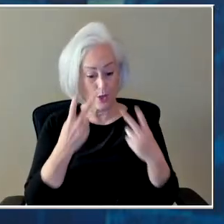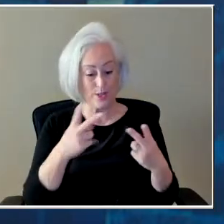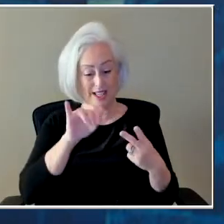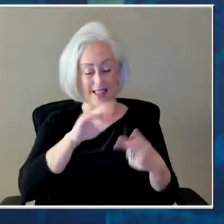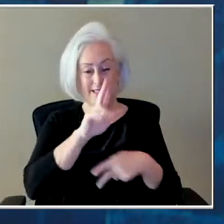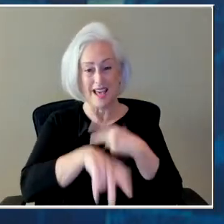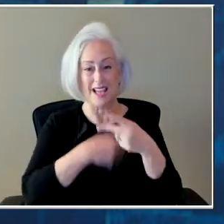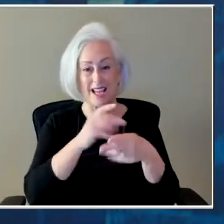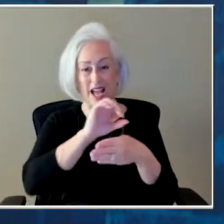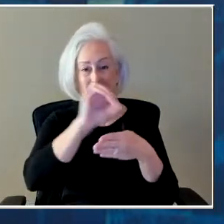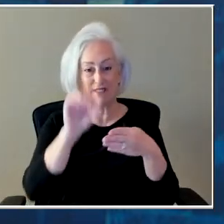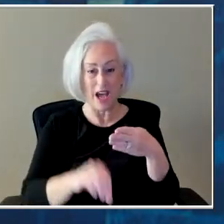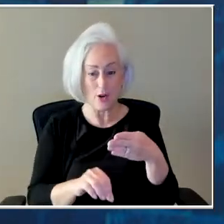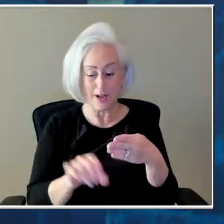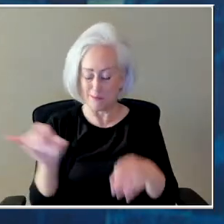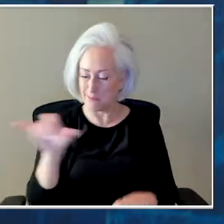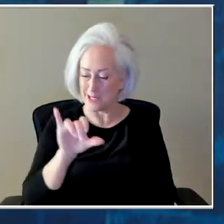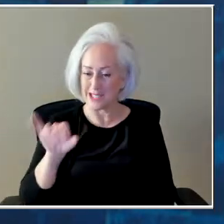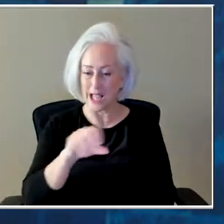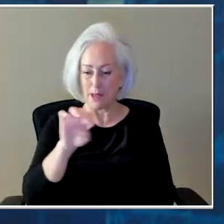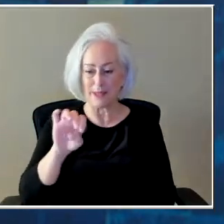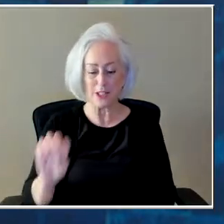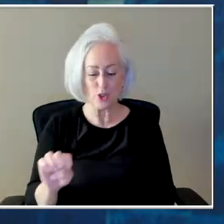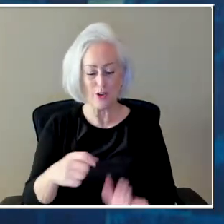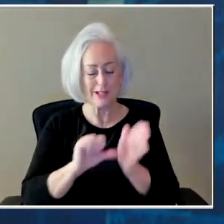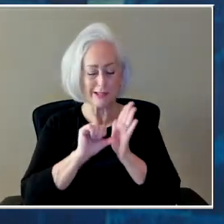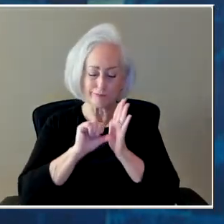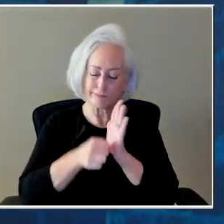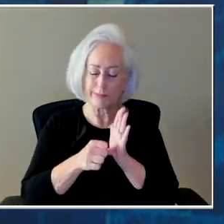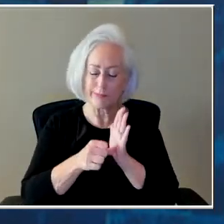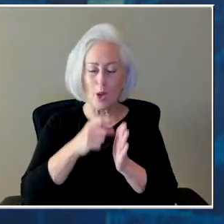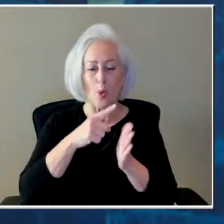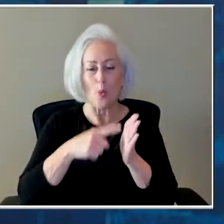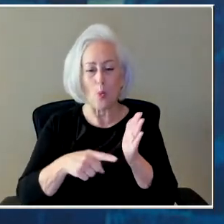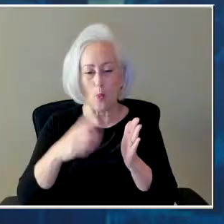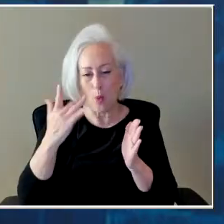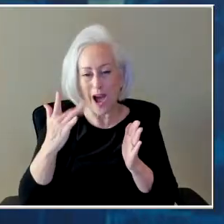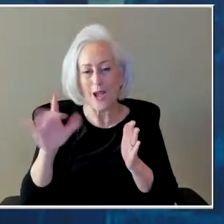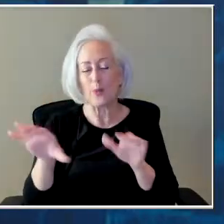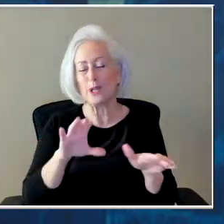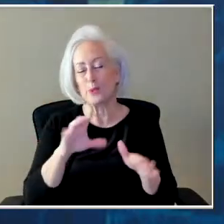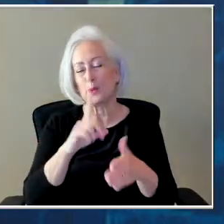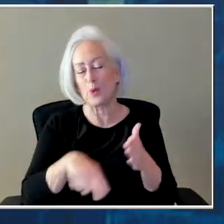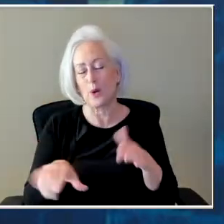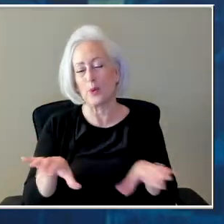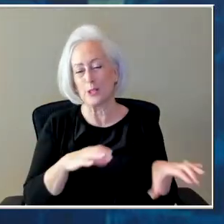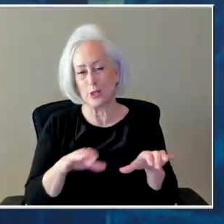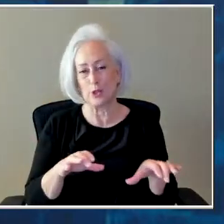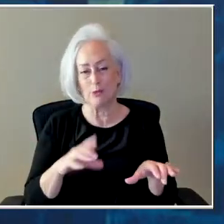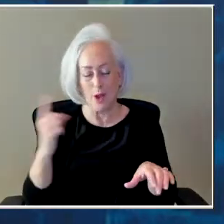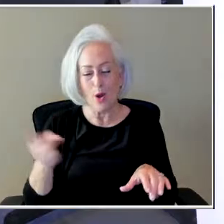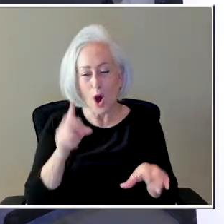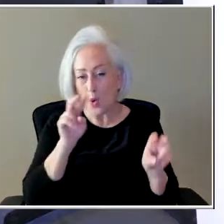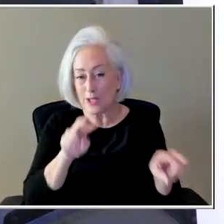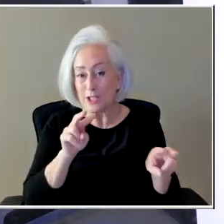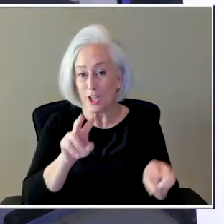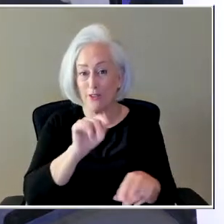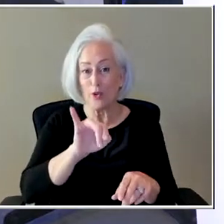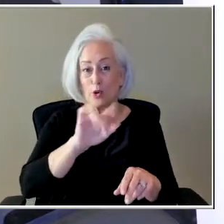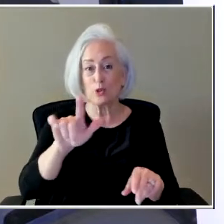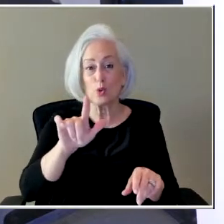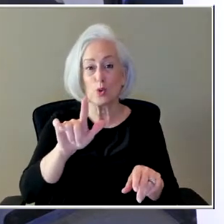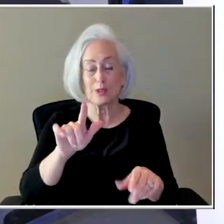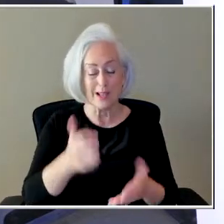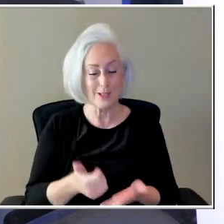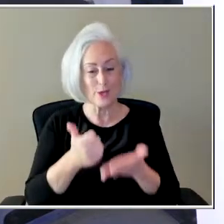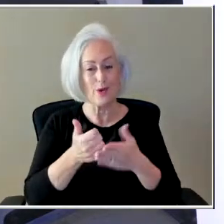it really brings to light why we do this, and we're just always looking for tools to make us do a better job. Well, thank you to all of our guests